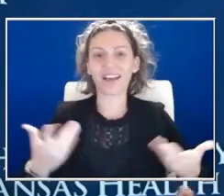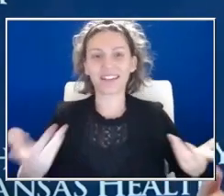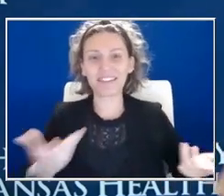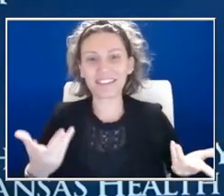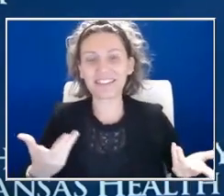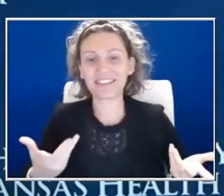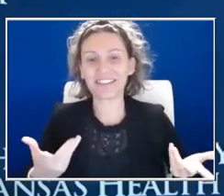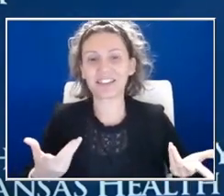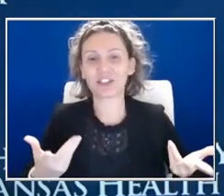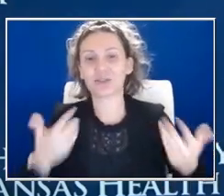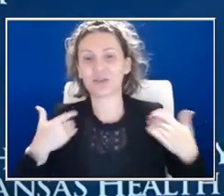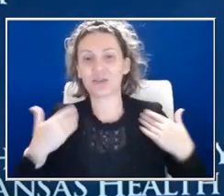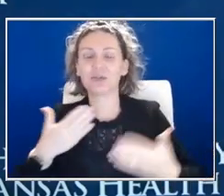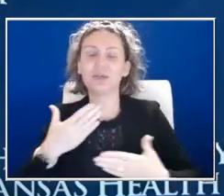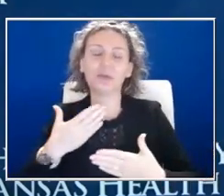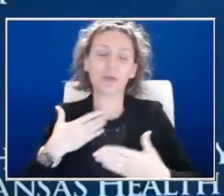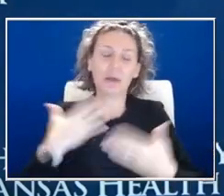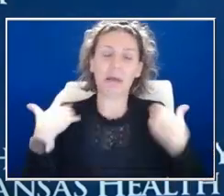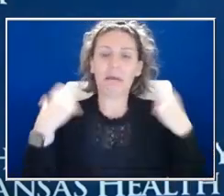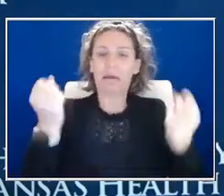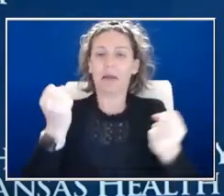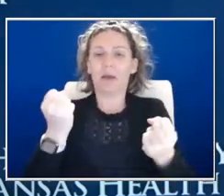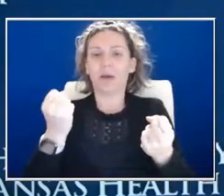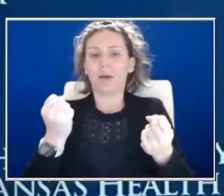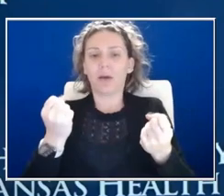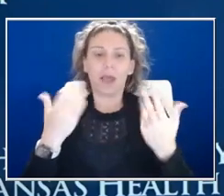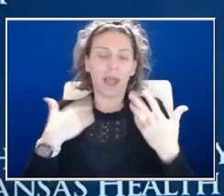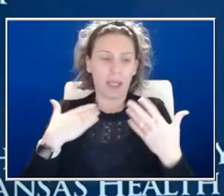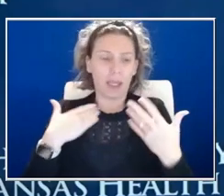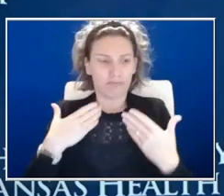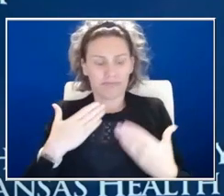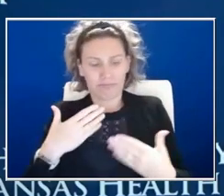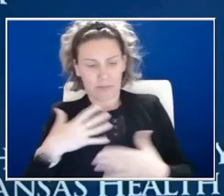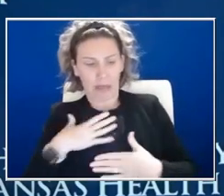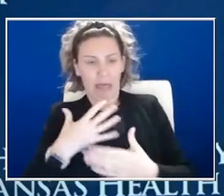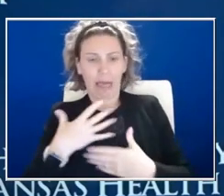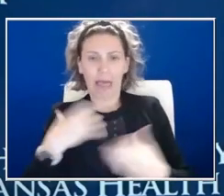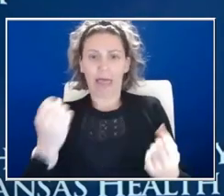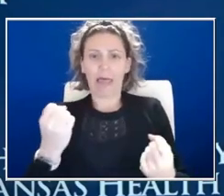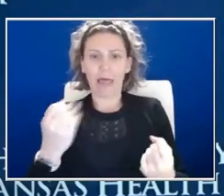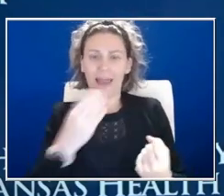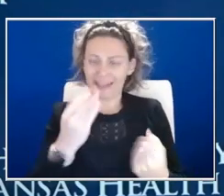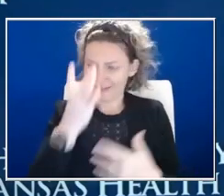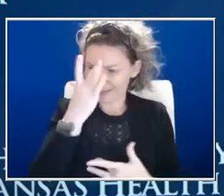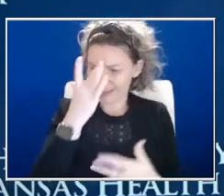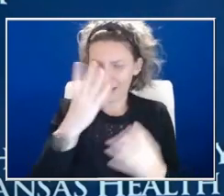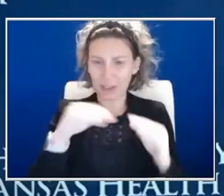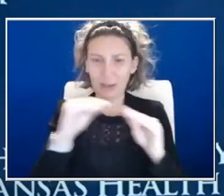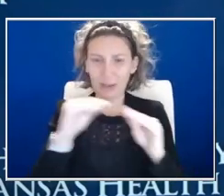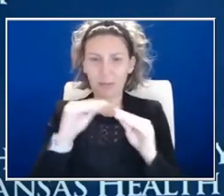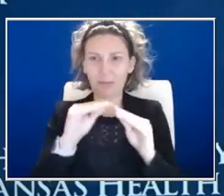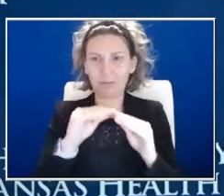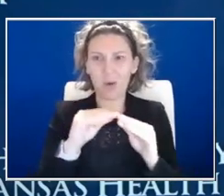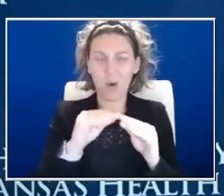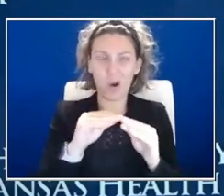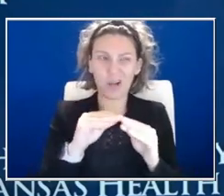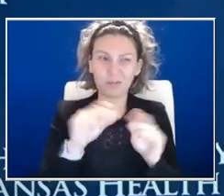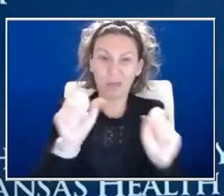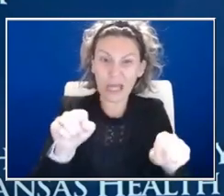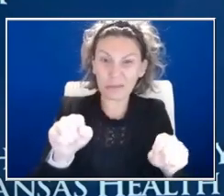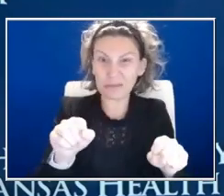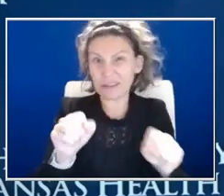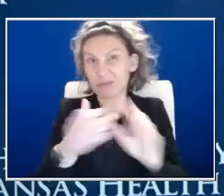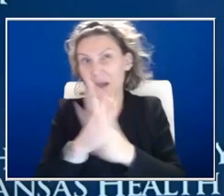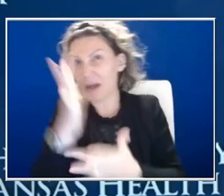of wellness so that if you do get sick, you've got maybe more area to get sick before you get really, really sick. For